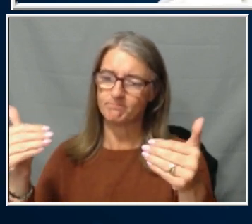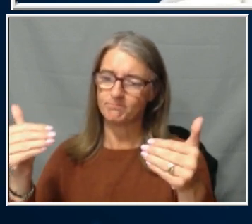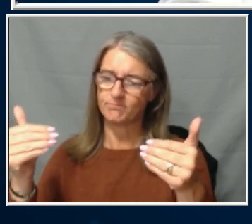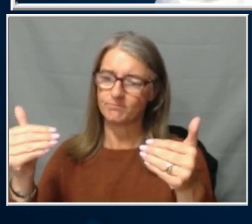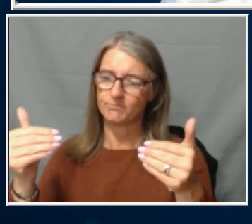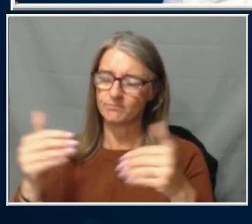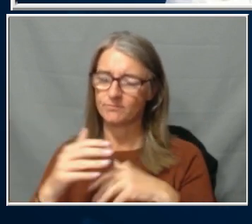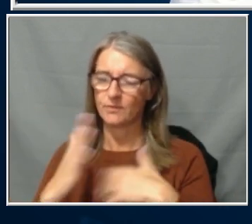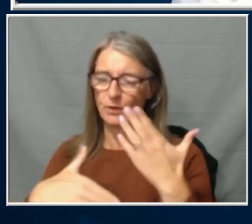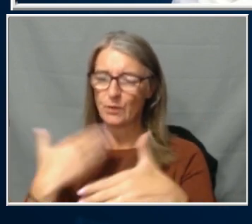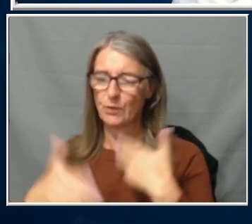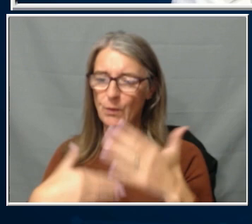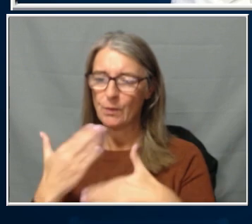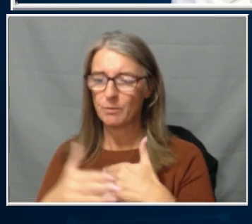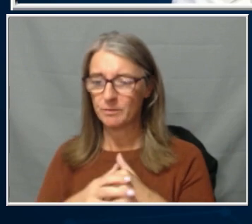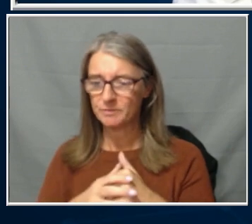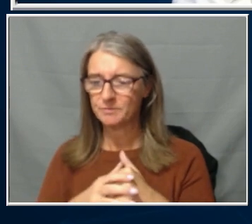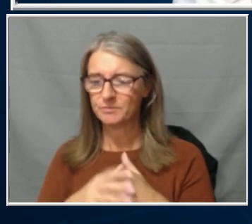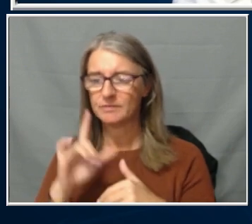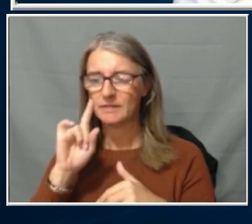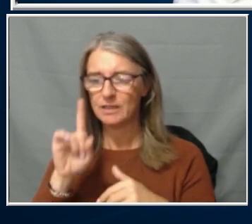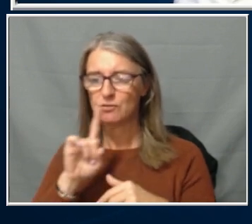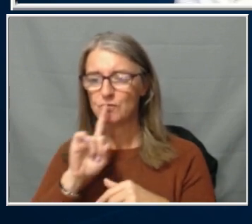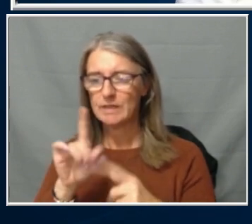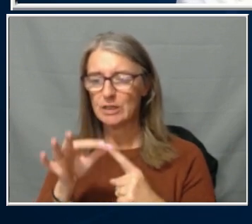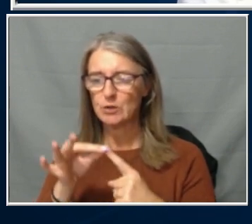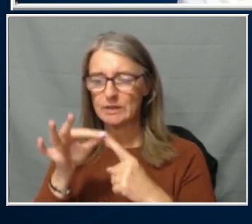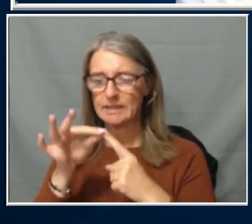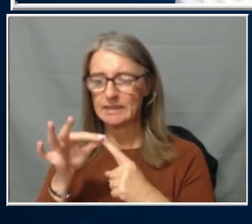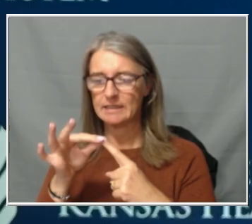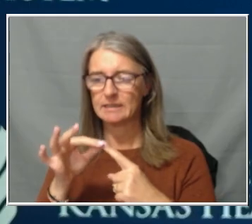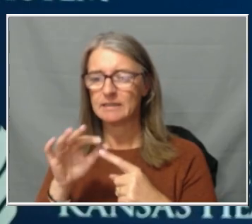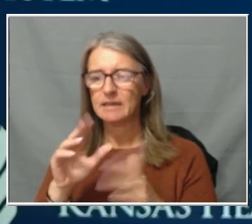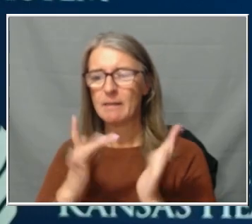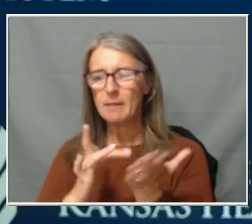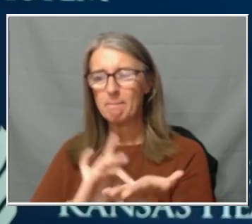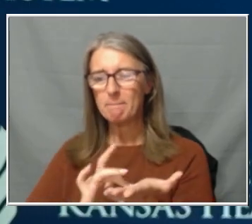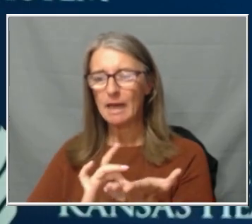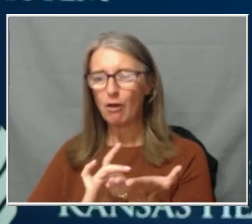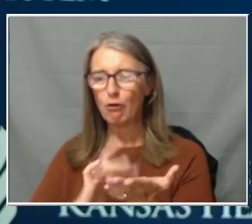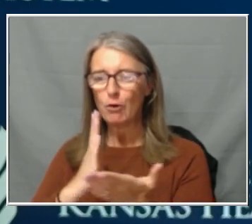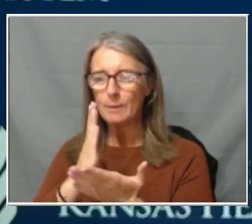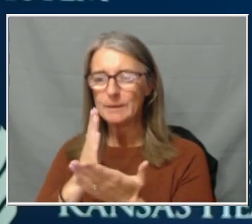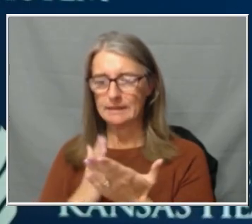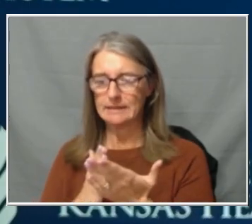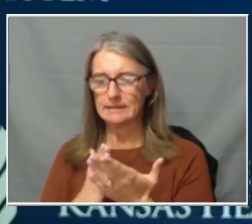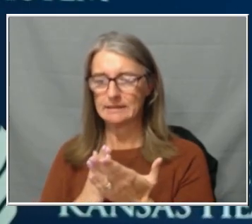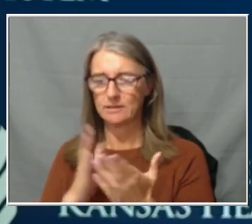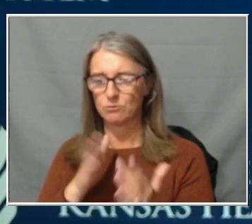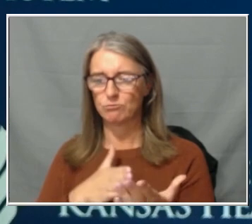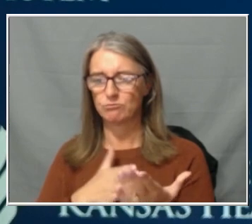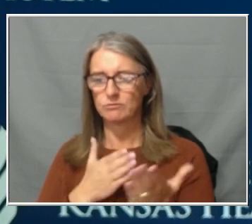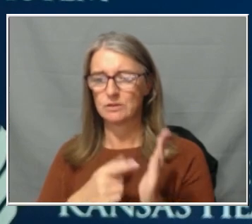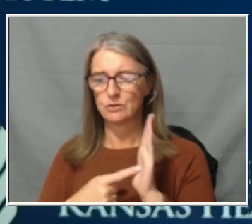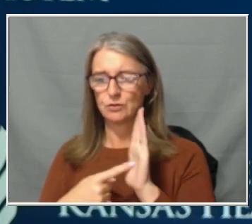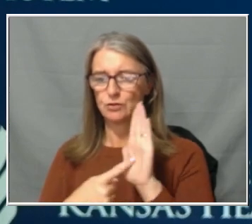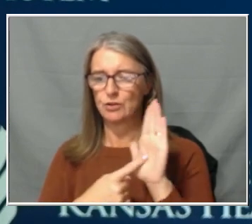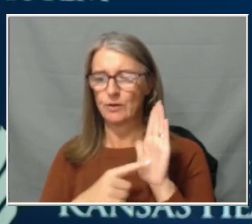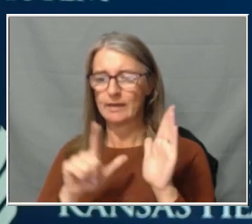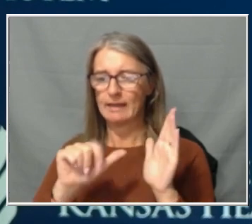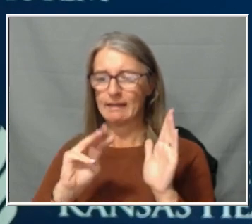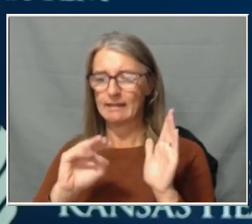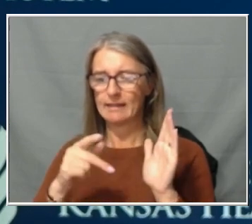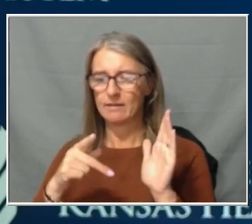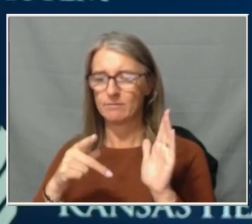ran through the process. So I think that was really unique. As far as the medical piece of it, presenting with lymph nodes swollen like that is